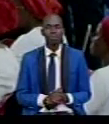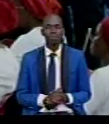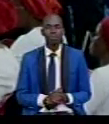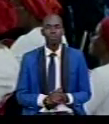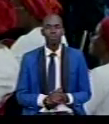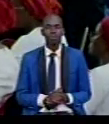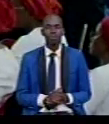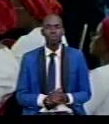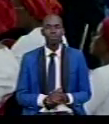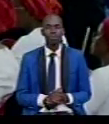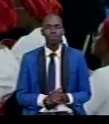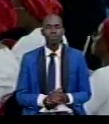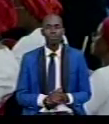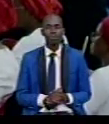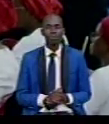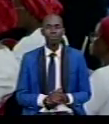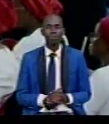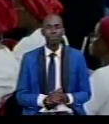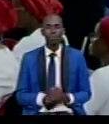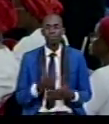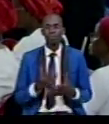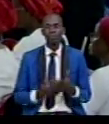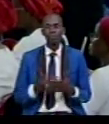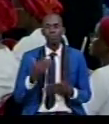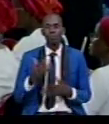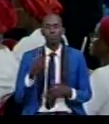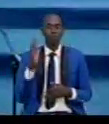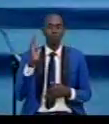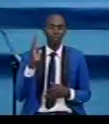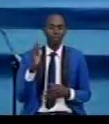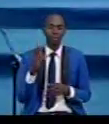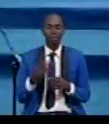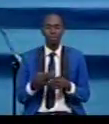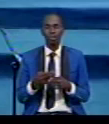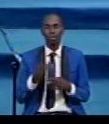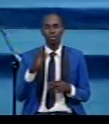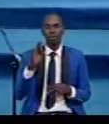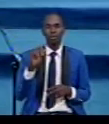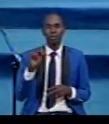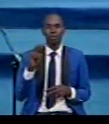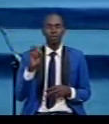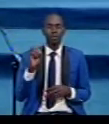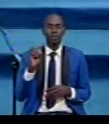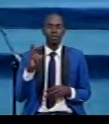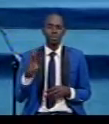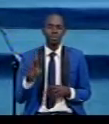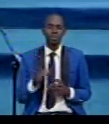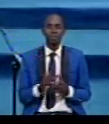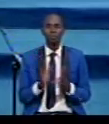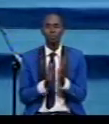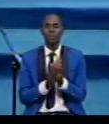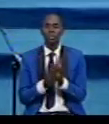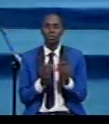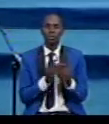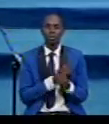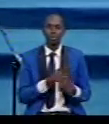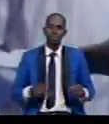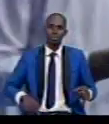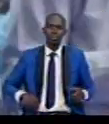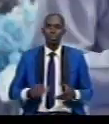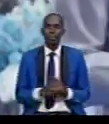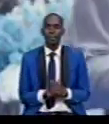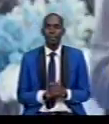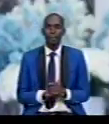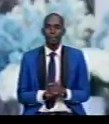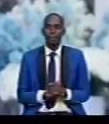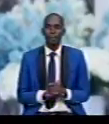I will call on the next testifier, Favor Kuru. Can go ahead and share a testimony. Praise the Lord. I want